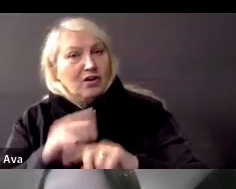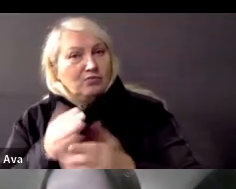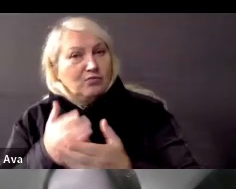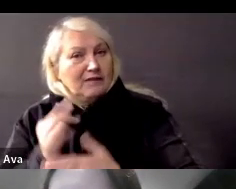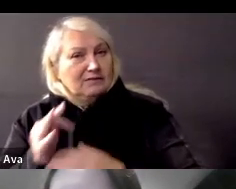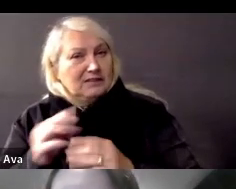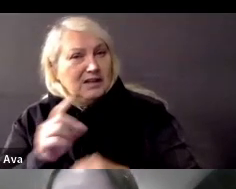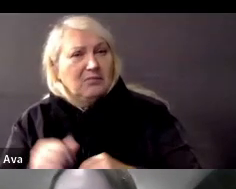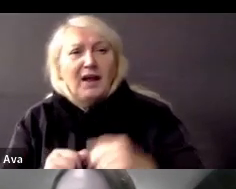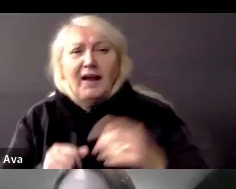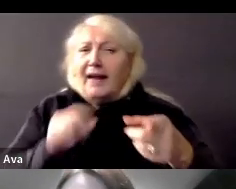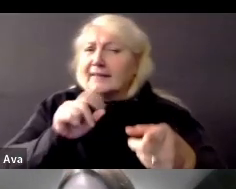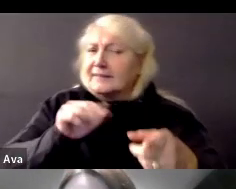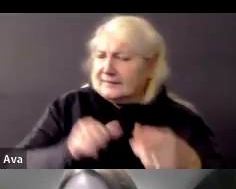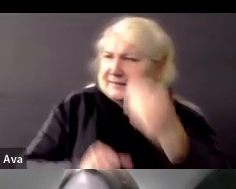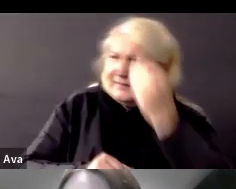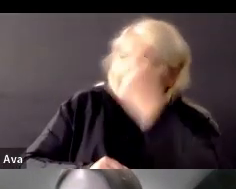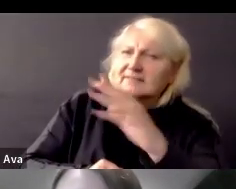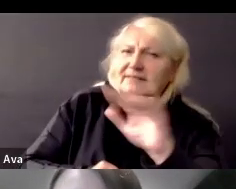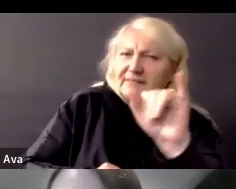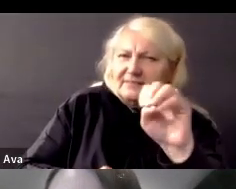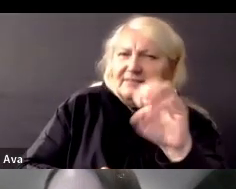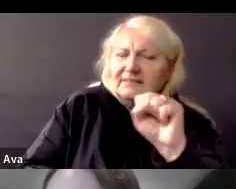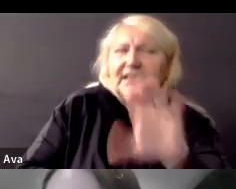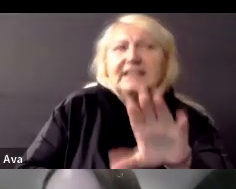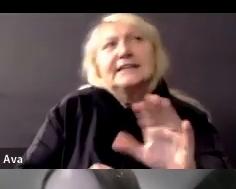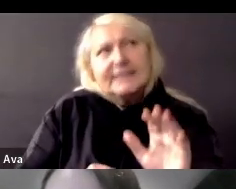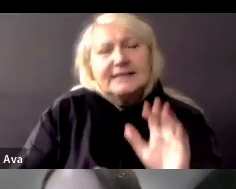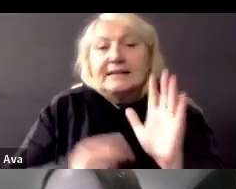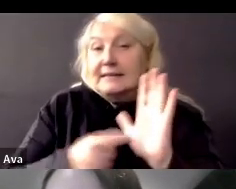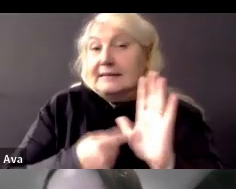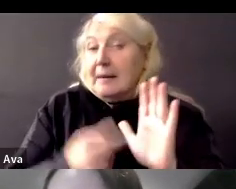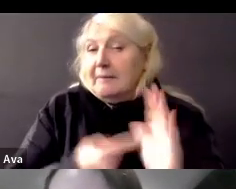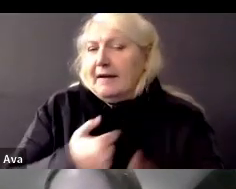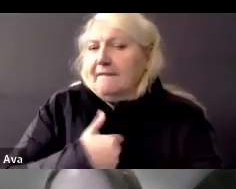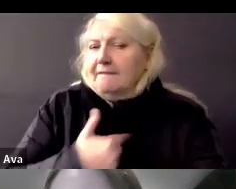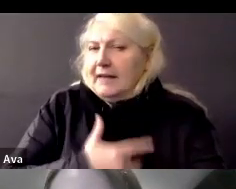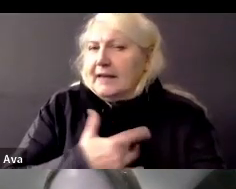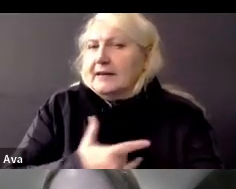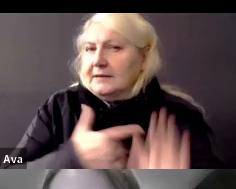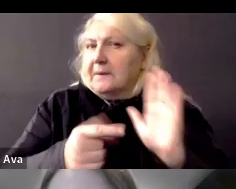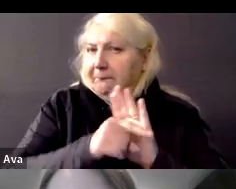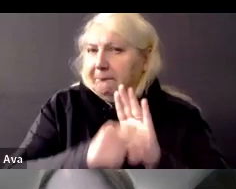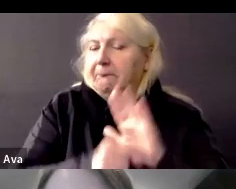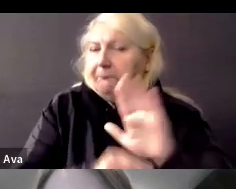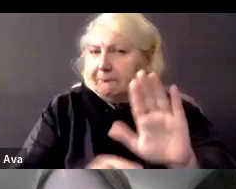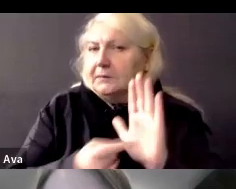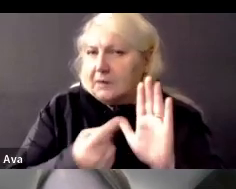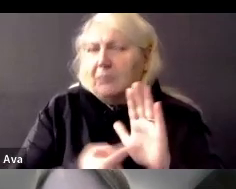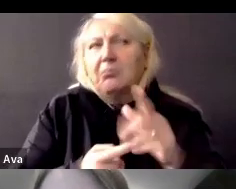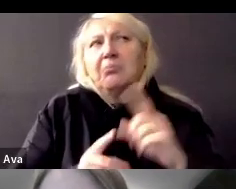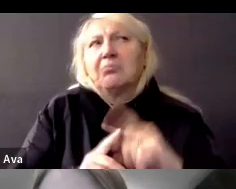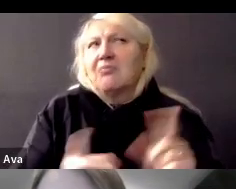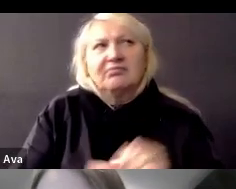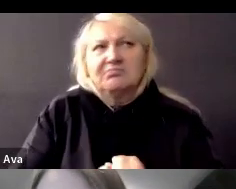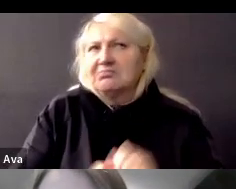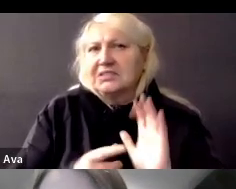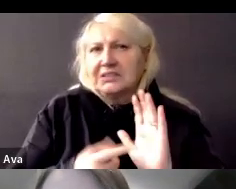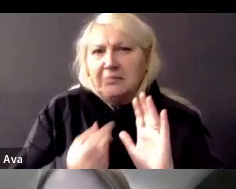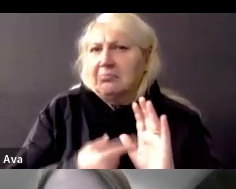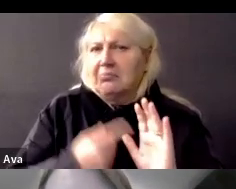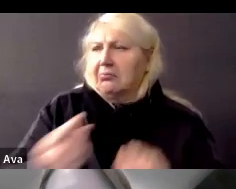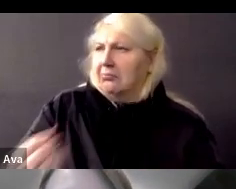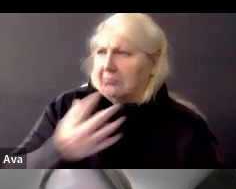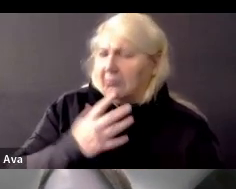I feel very negative about it. But sometimes I get some positive feedback.